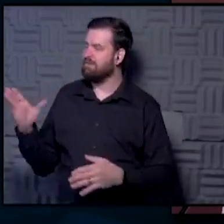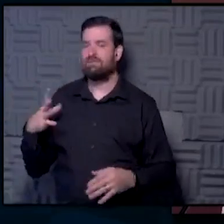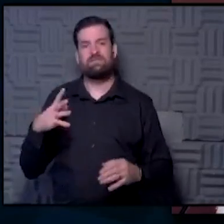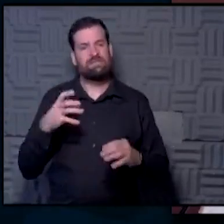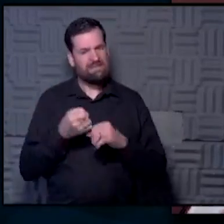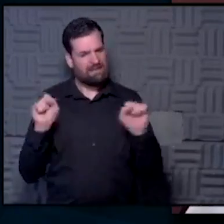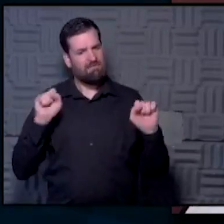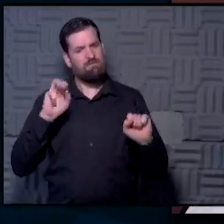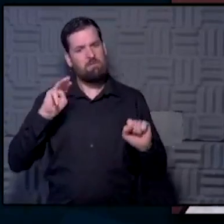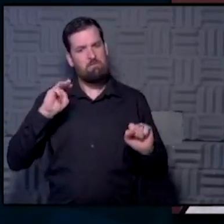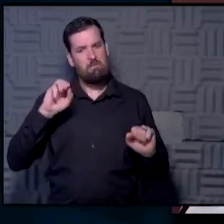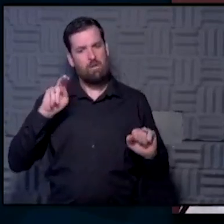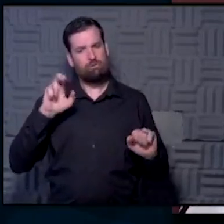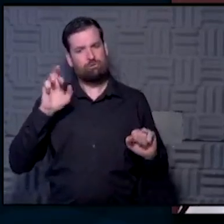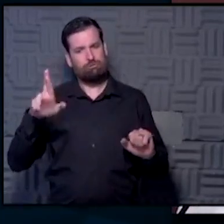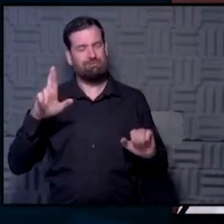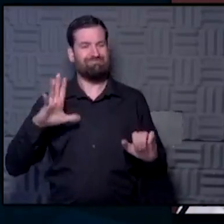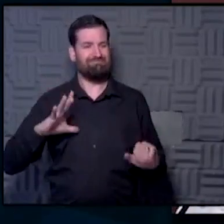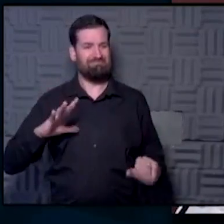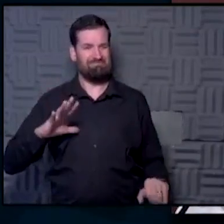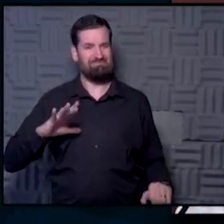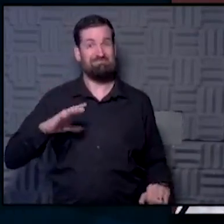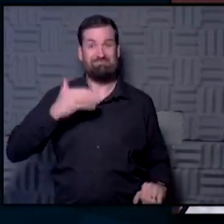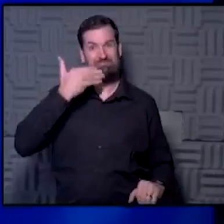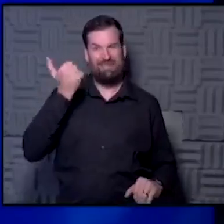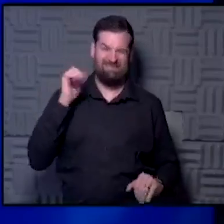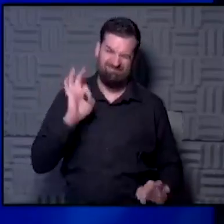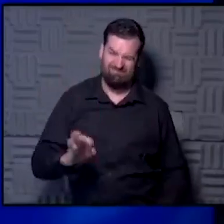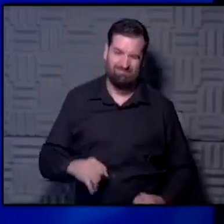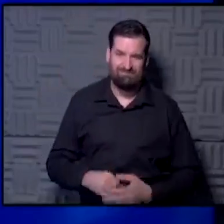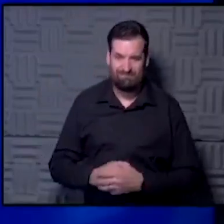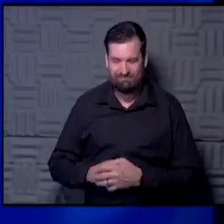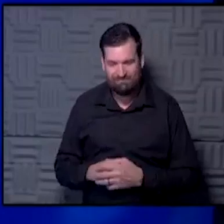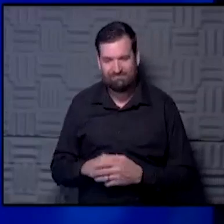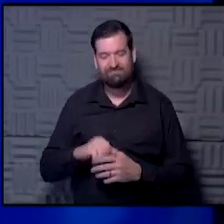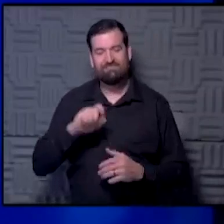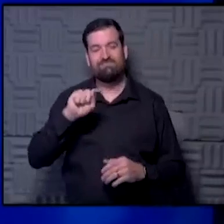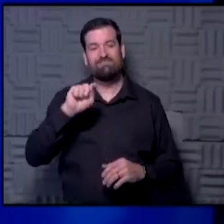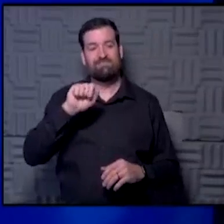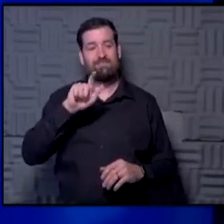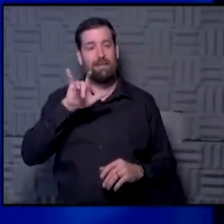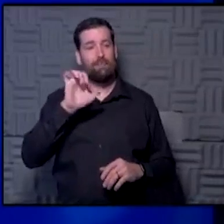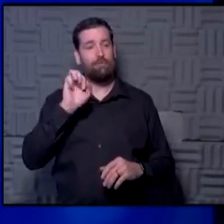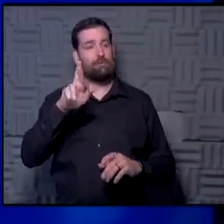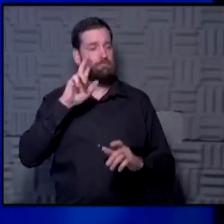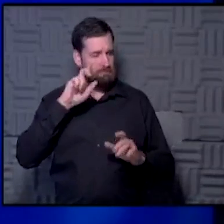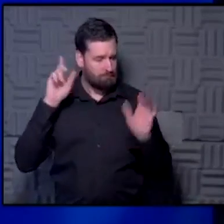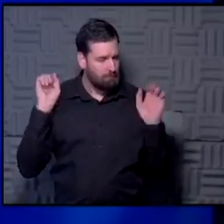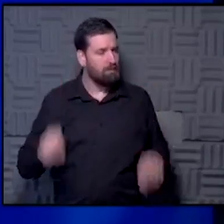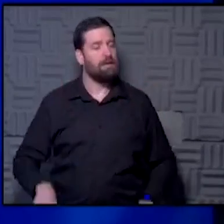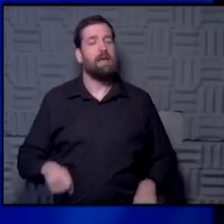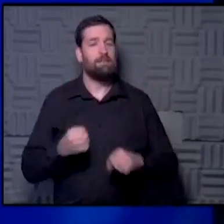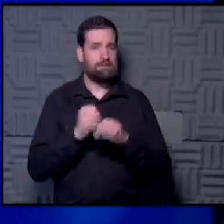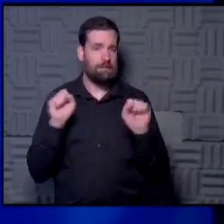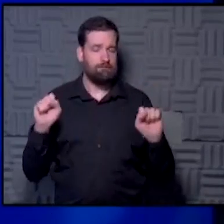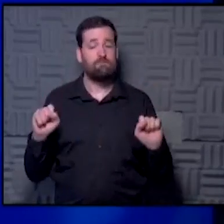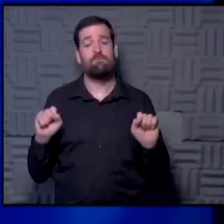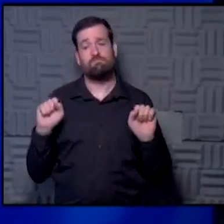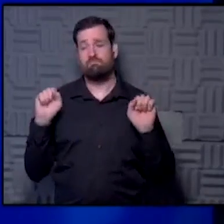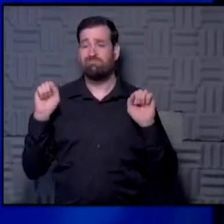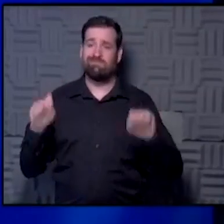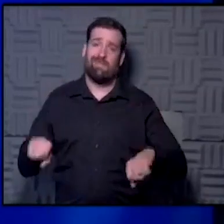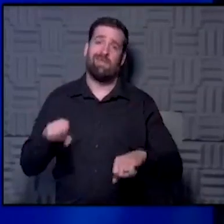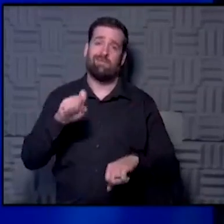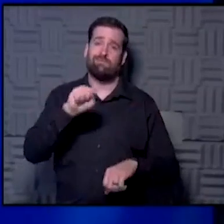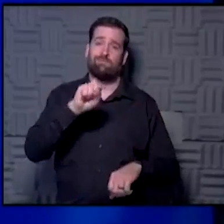monster. That's pretty cool. I think that's like the best thing right there. So, Taylor, I think you can be safe on Halloween, and I think you can even trick or treat.